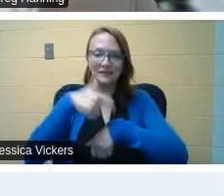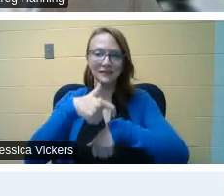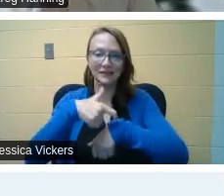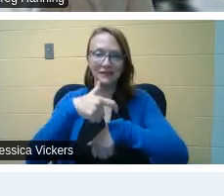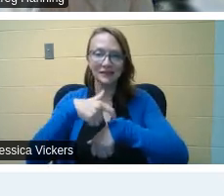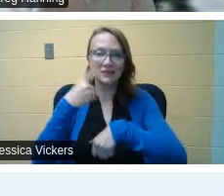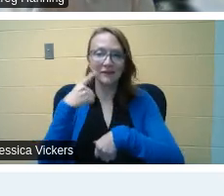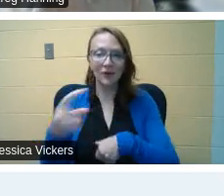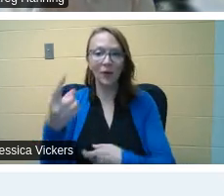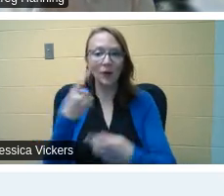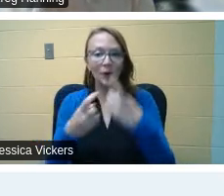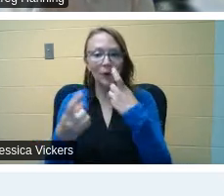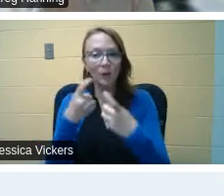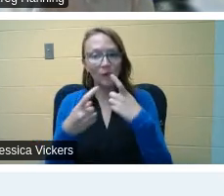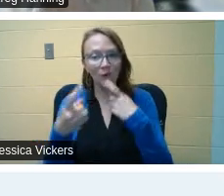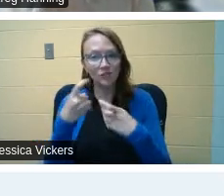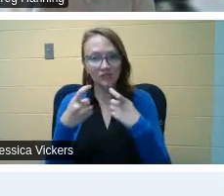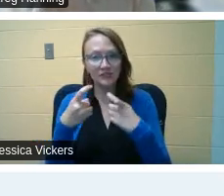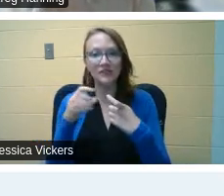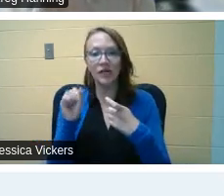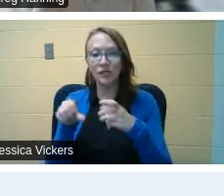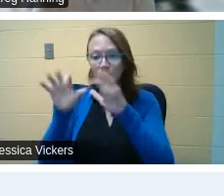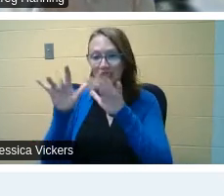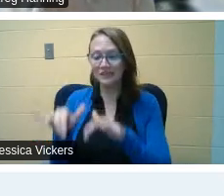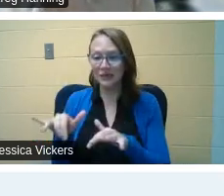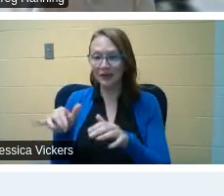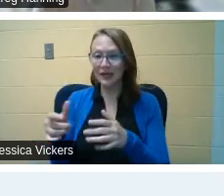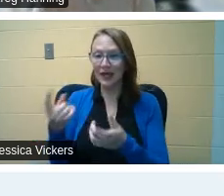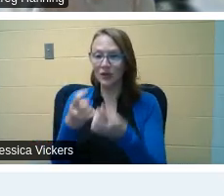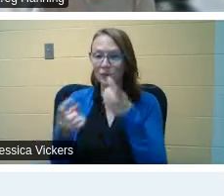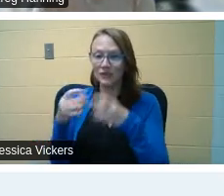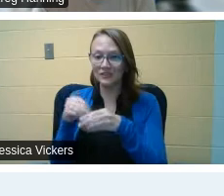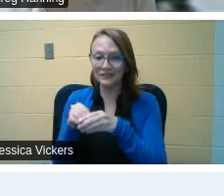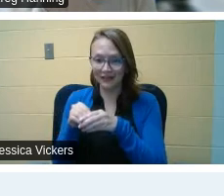make questions. You can put questions in the chat, and we'll be